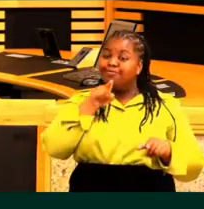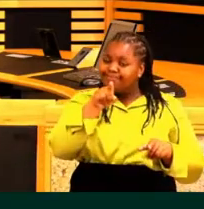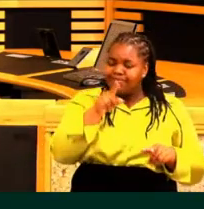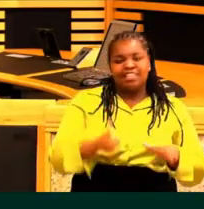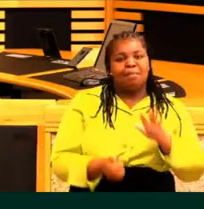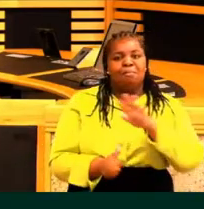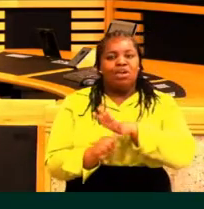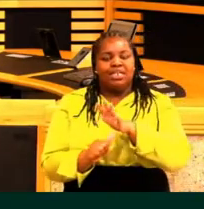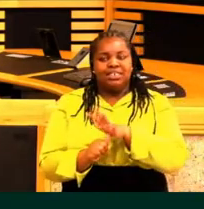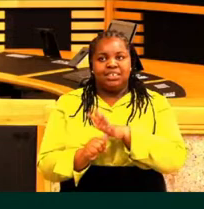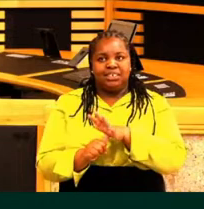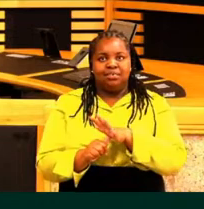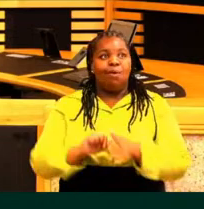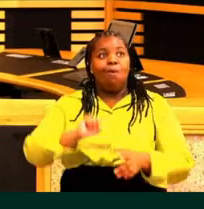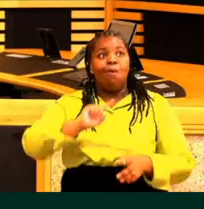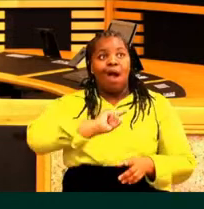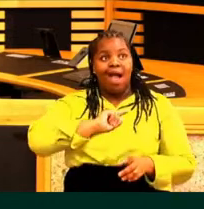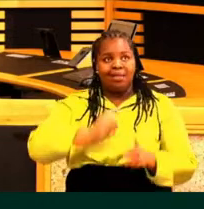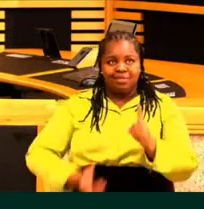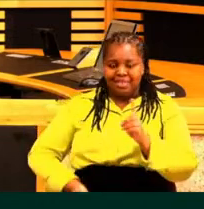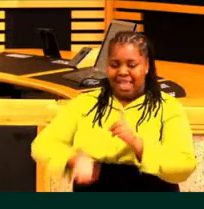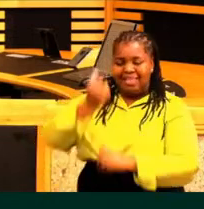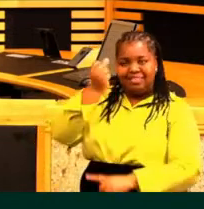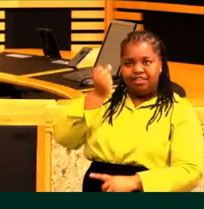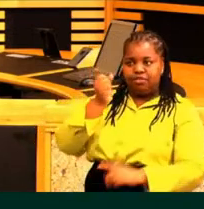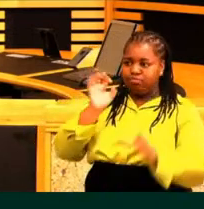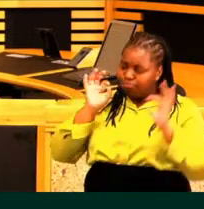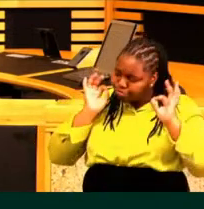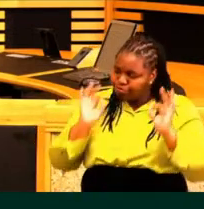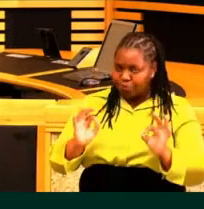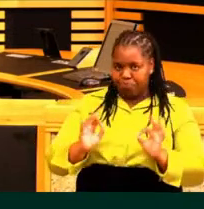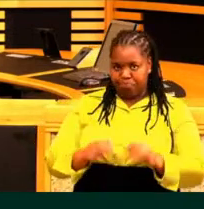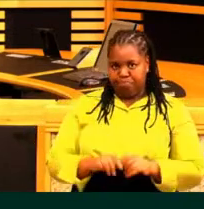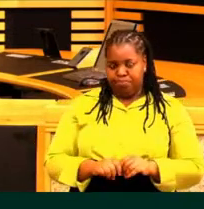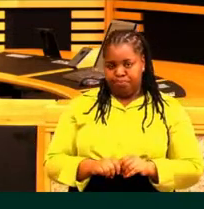important to achieve the total emancipation